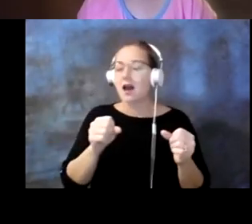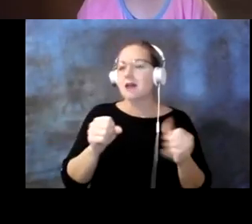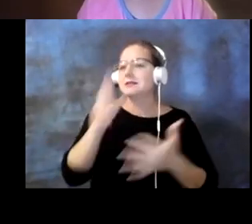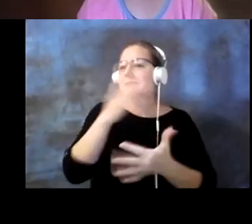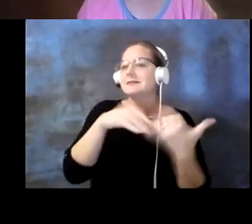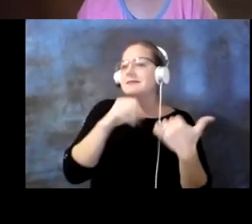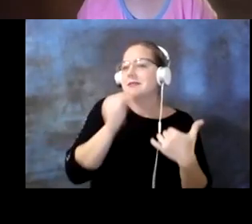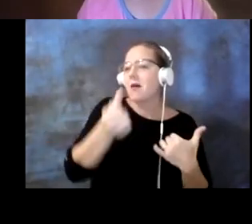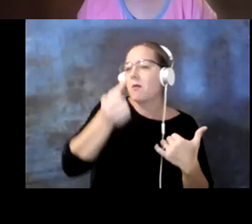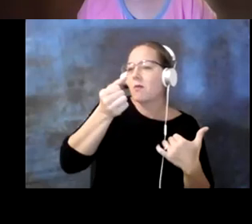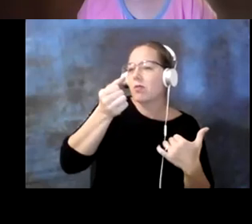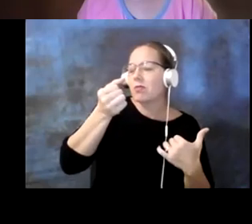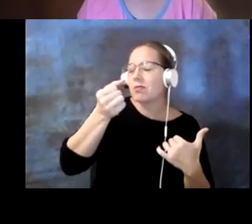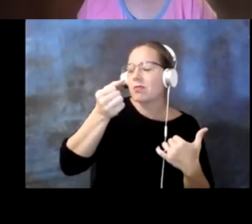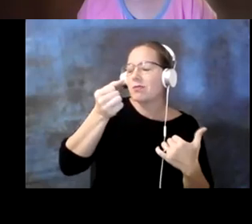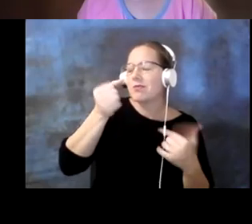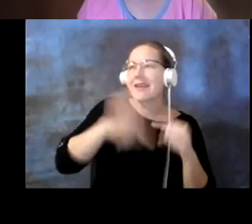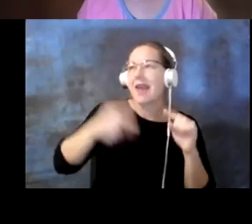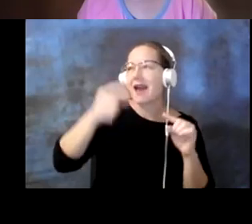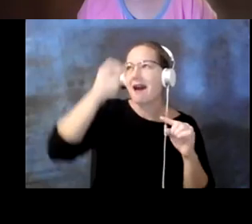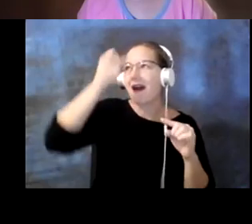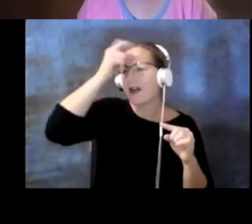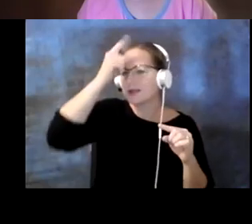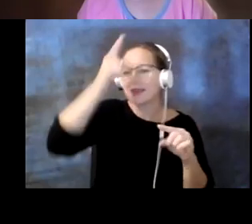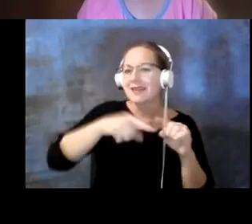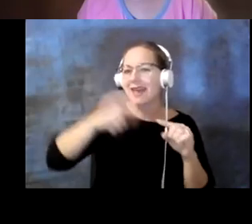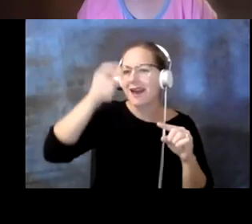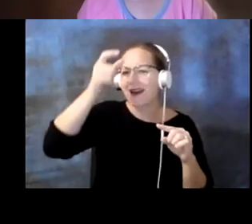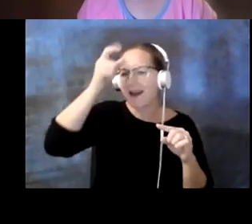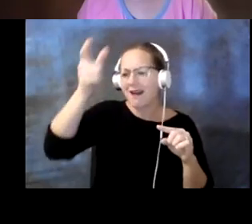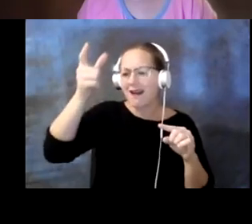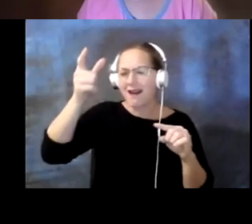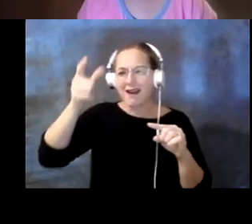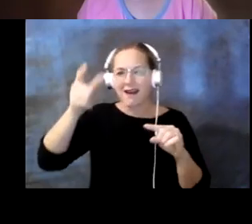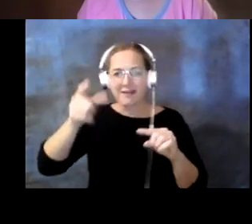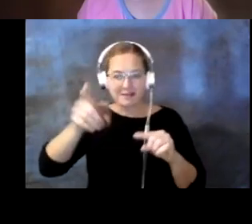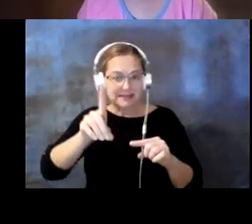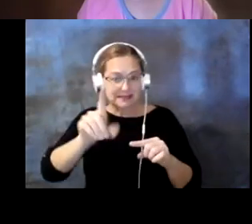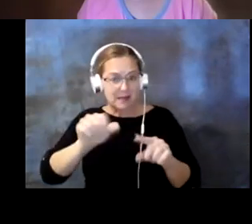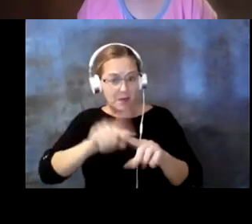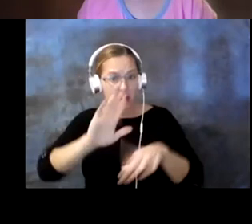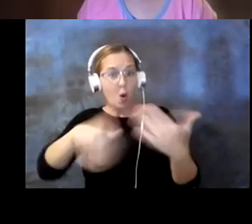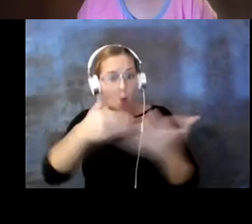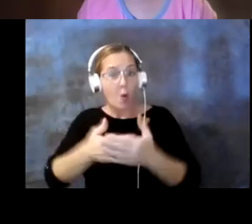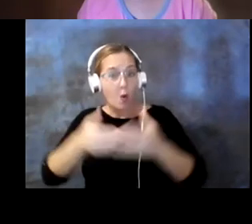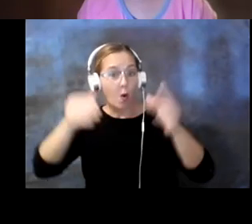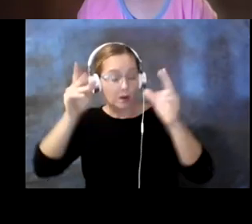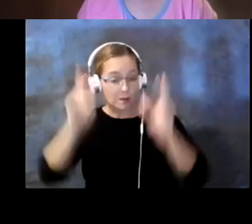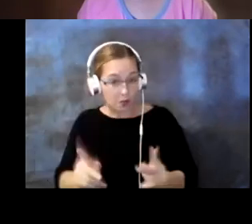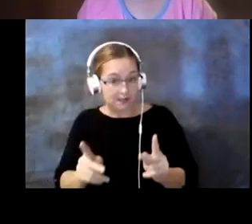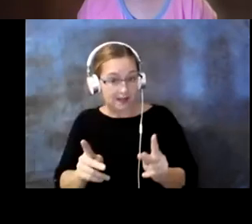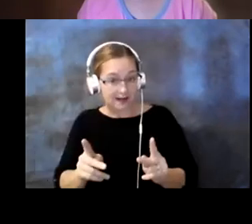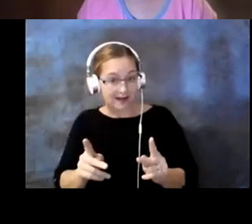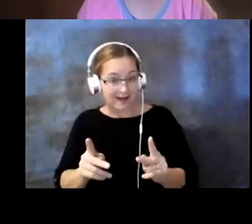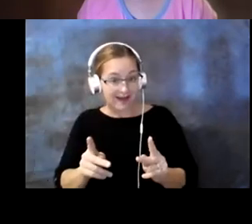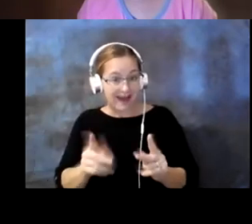they cannot seem to conceptualize that that you are a whole person, and a part of your whole person is the fact that you